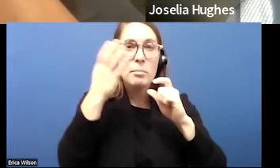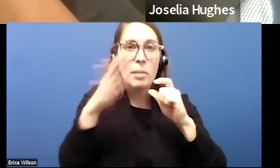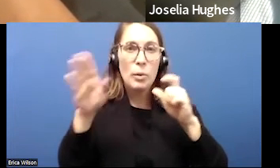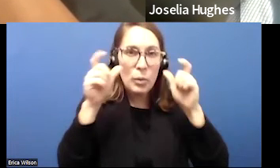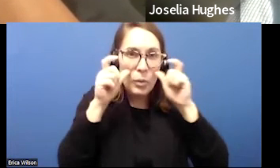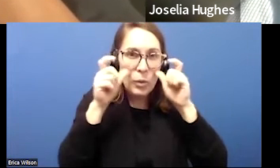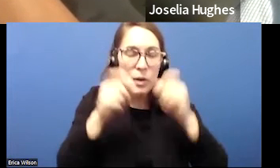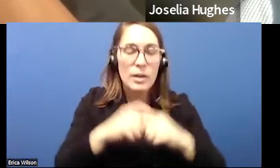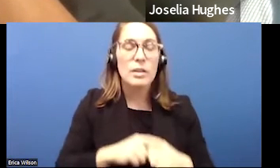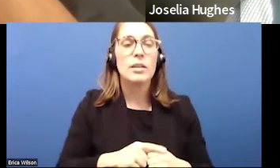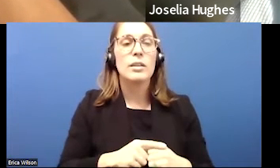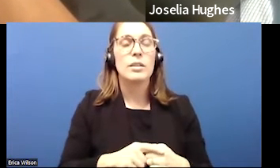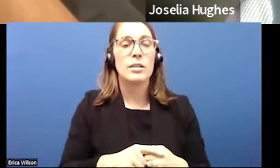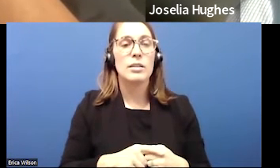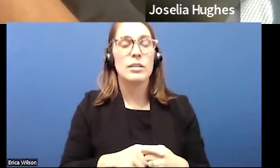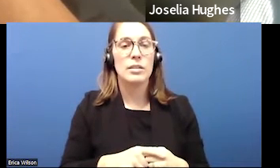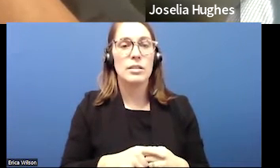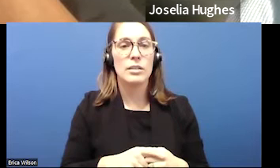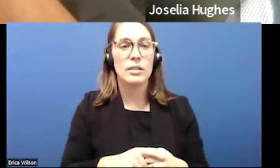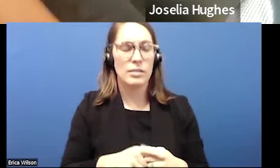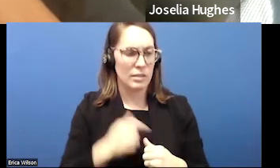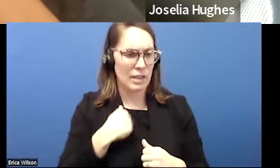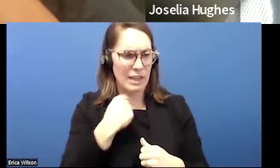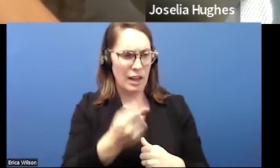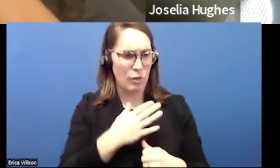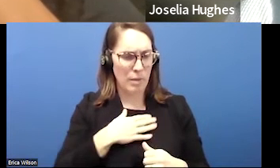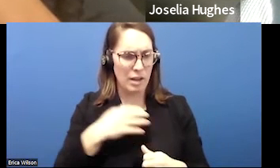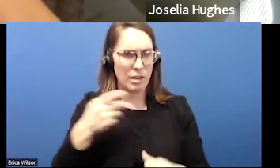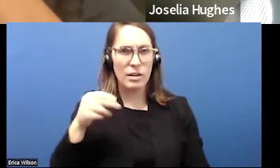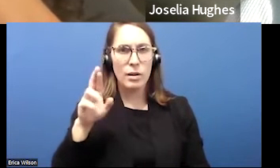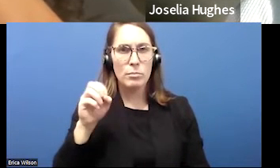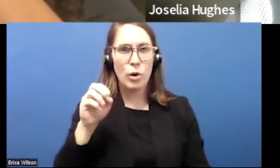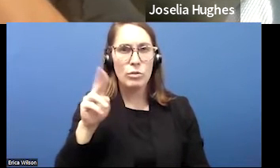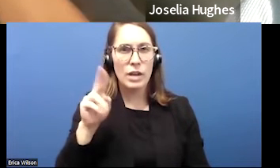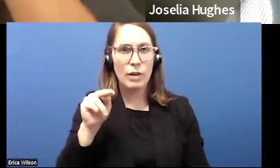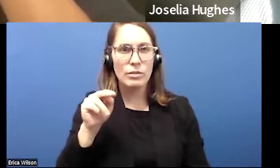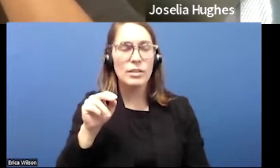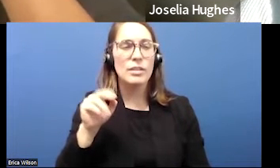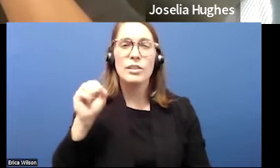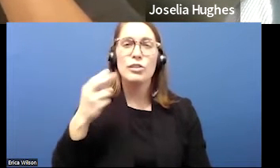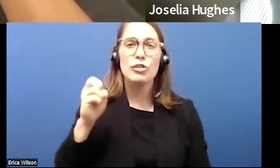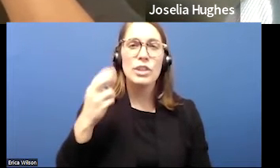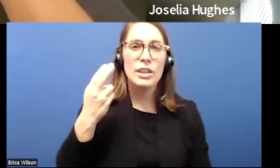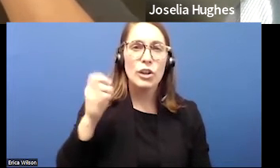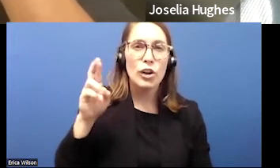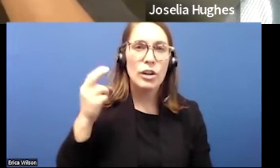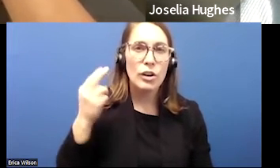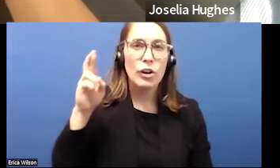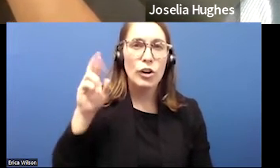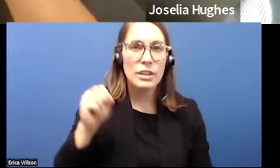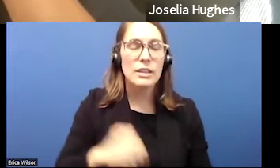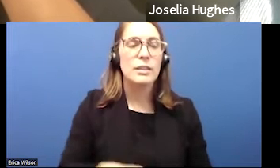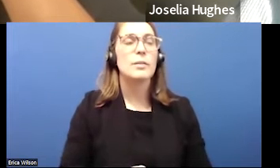blue glasses. Did I say my pronouns? Pronouns, she, her,